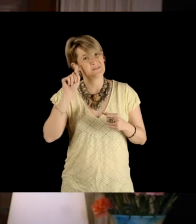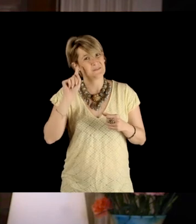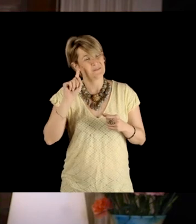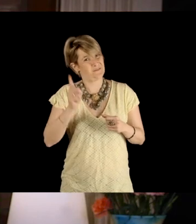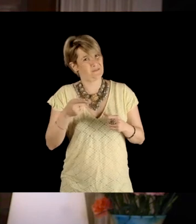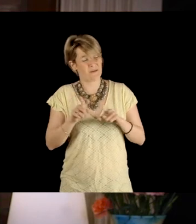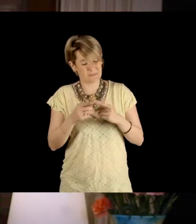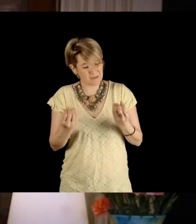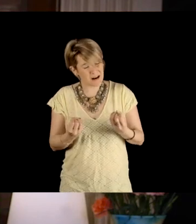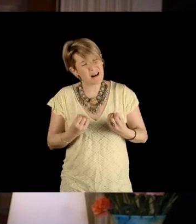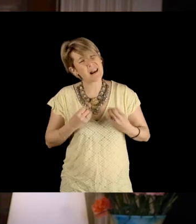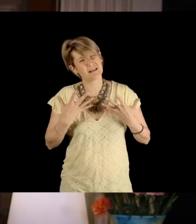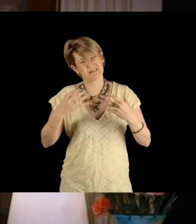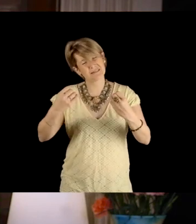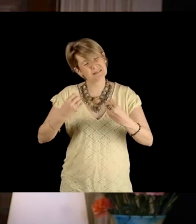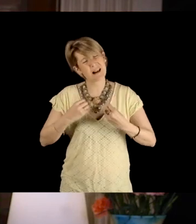You can make some notes.